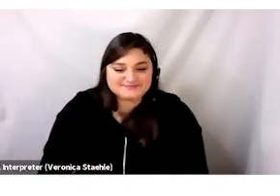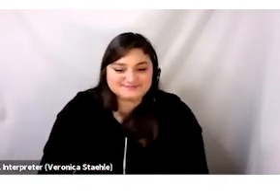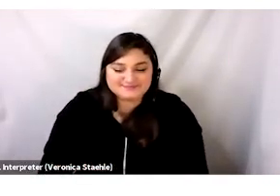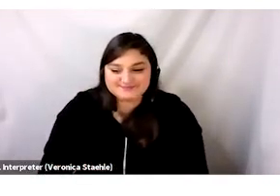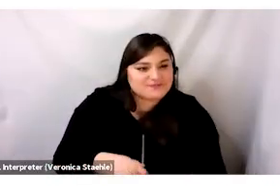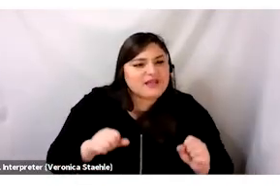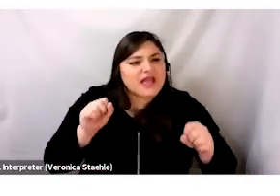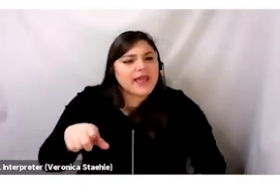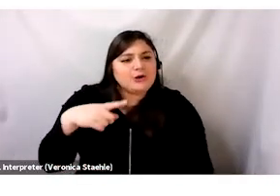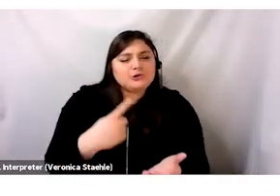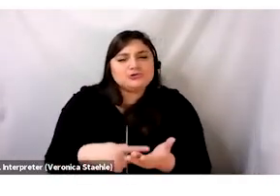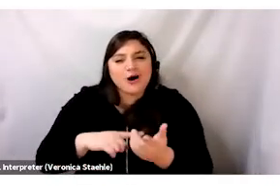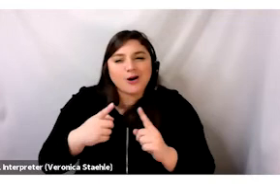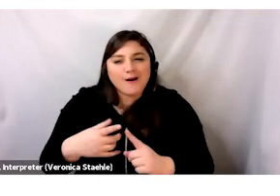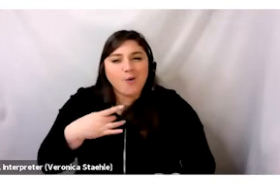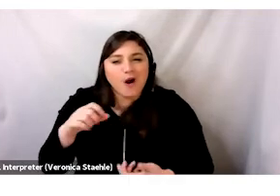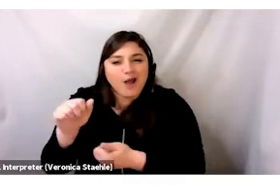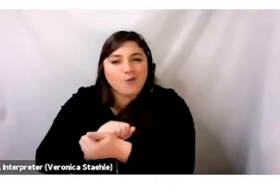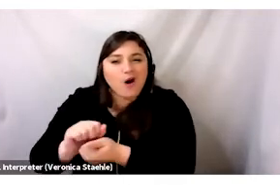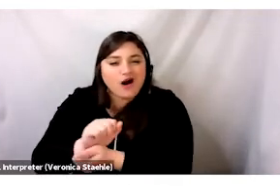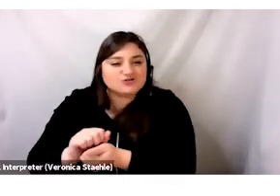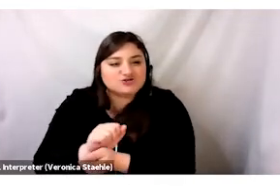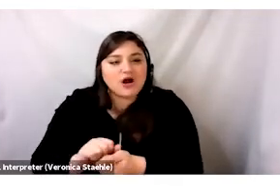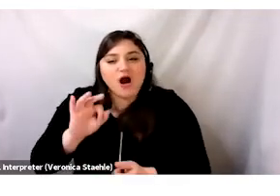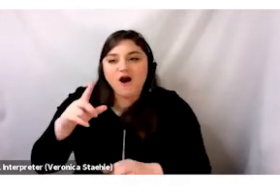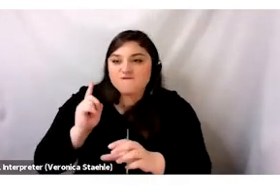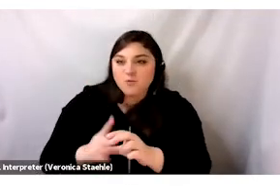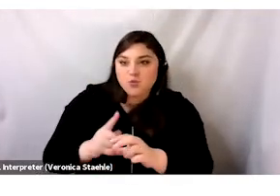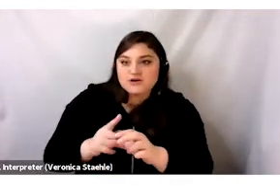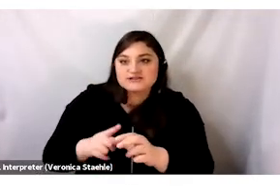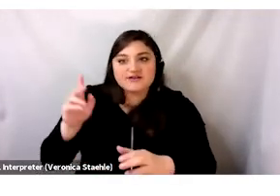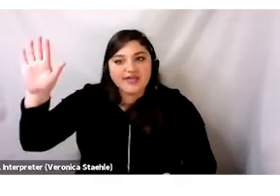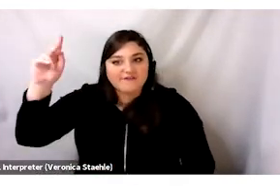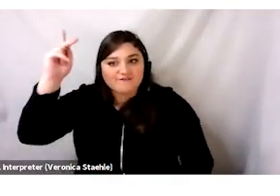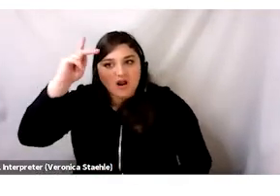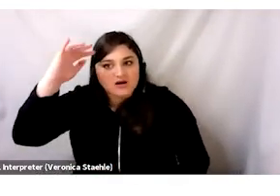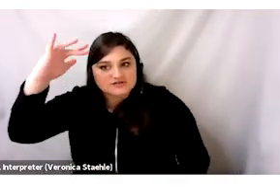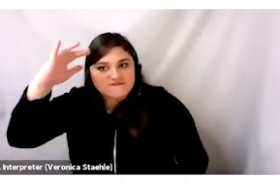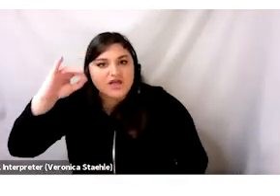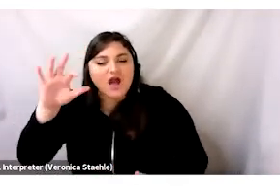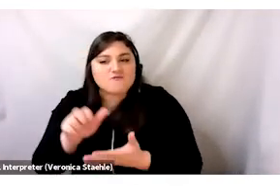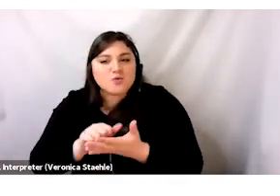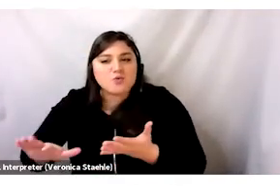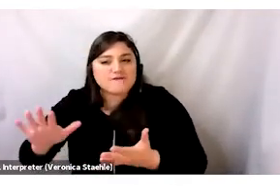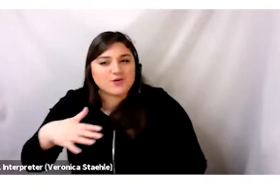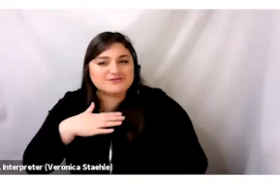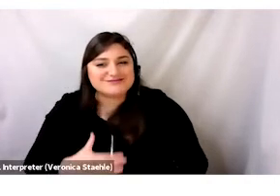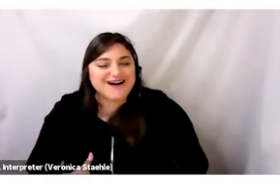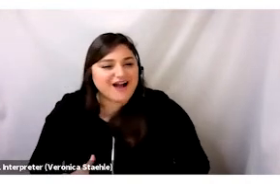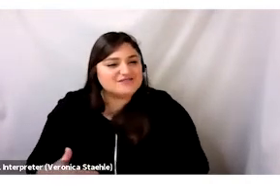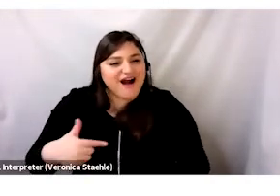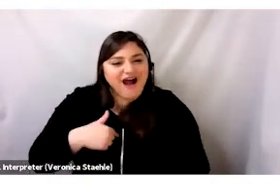class. Can you speak to the whitewashing of the Buddhist philosophies on getting rid of your